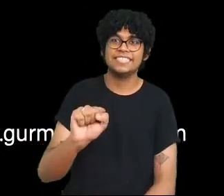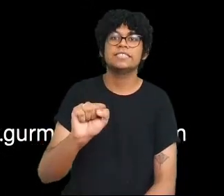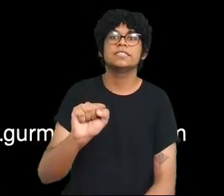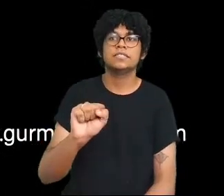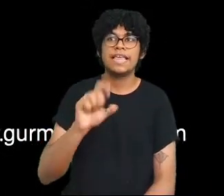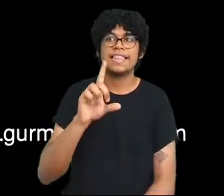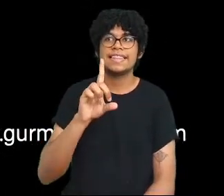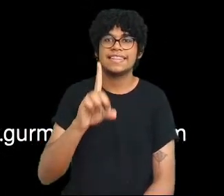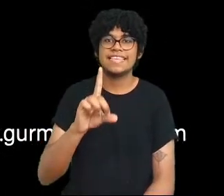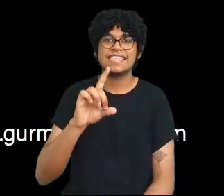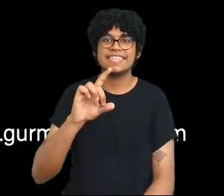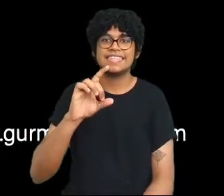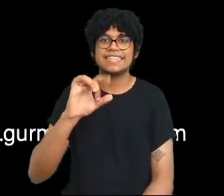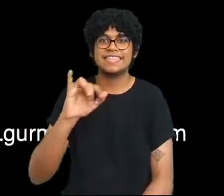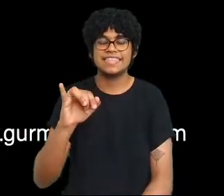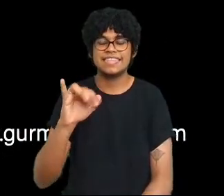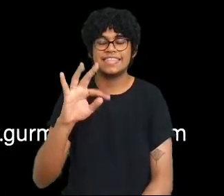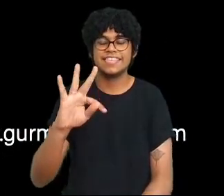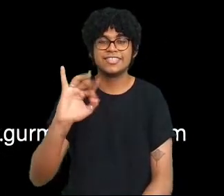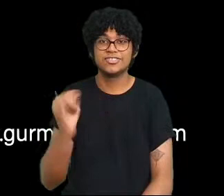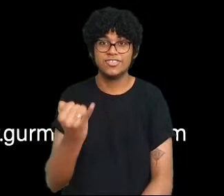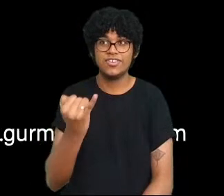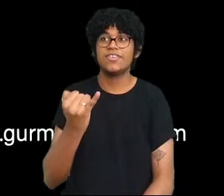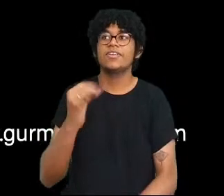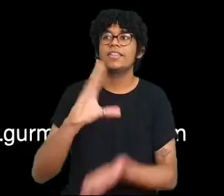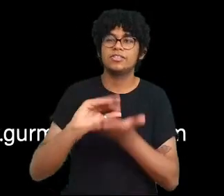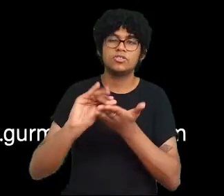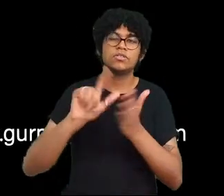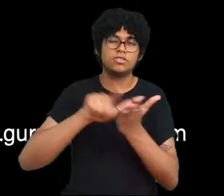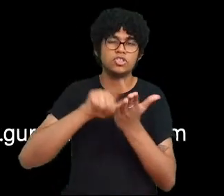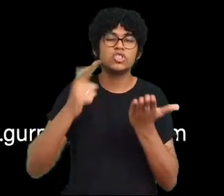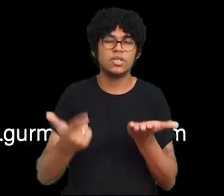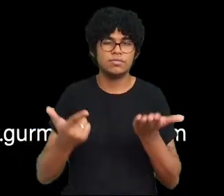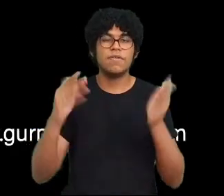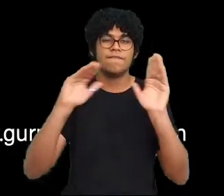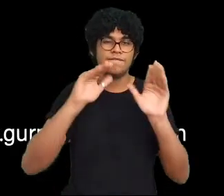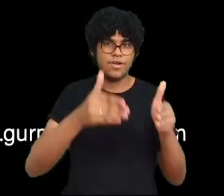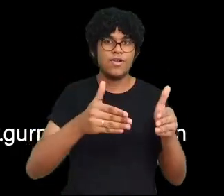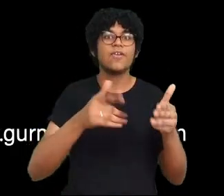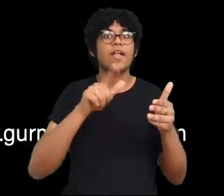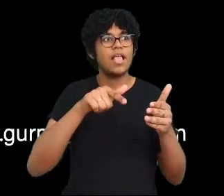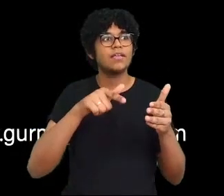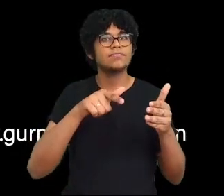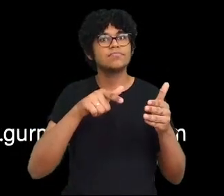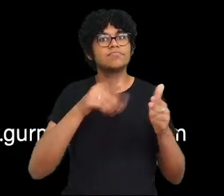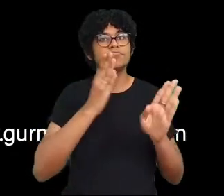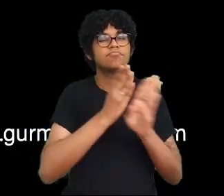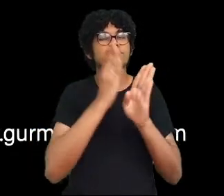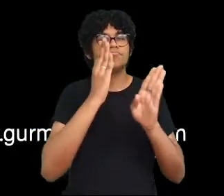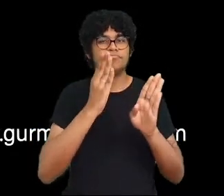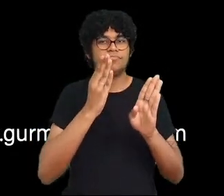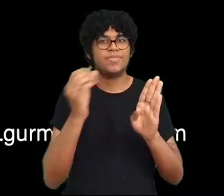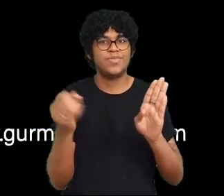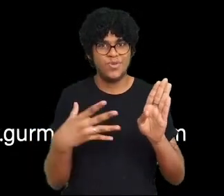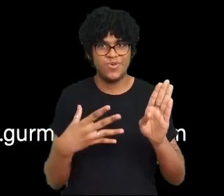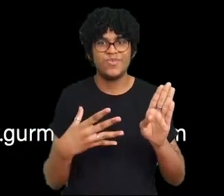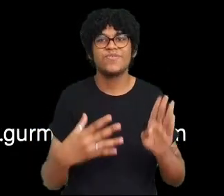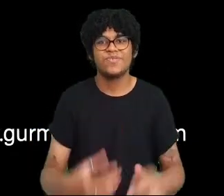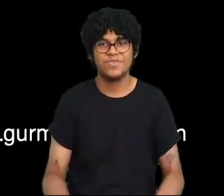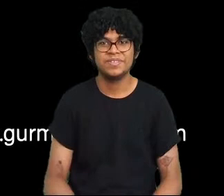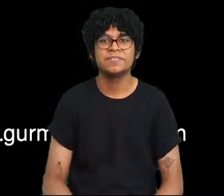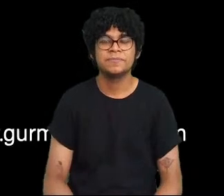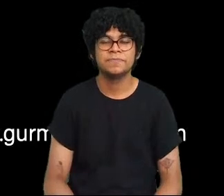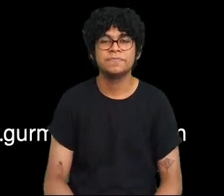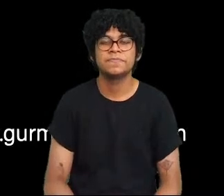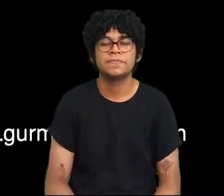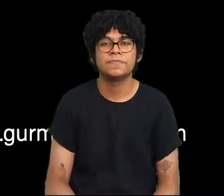example, is ongoing right now. So that's another there. So like these, the discovery of more work through these